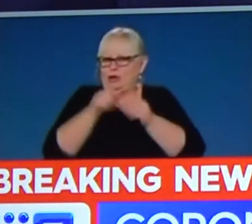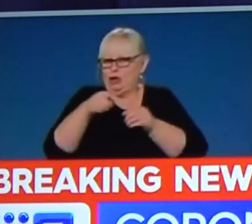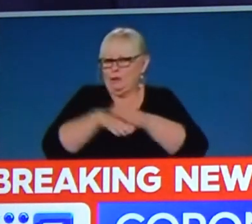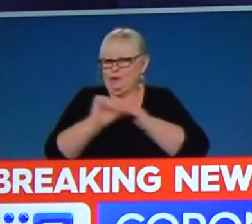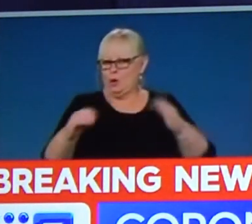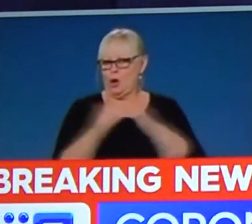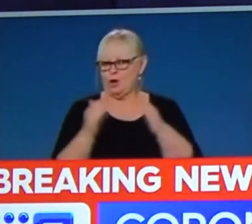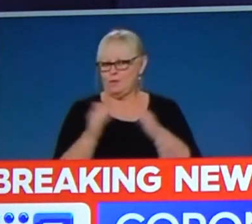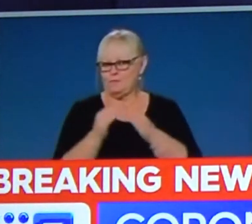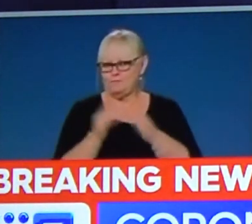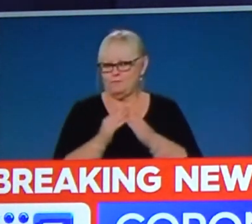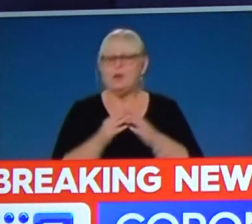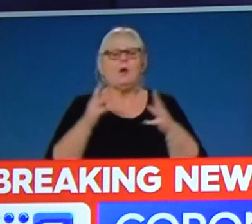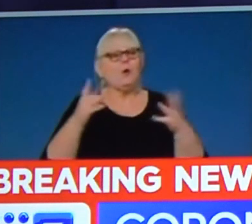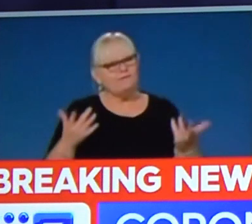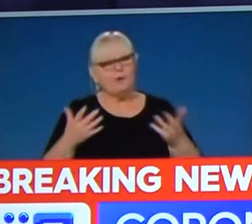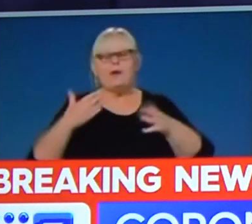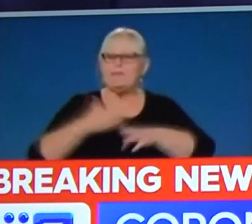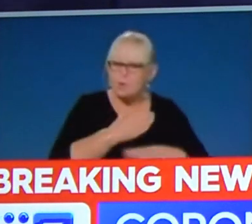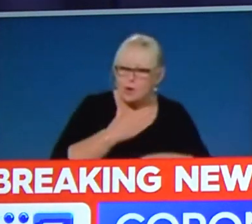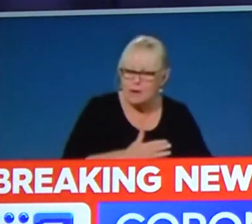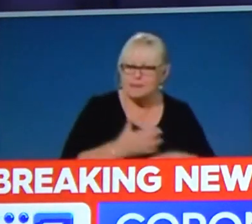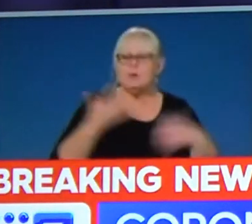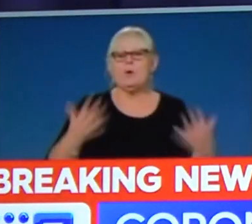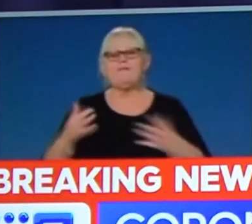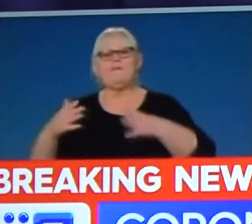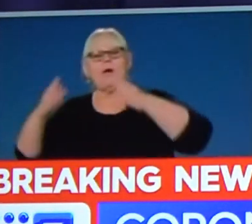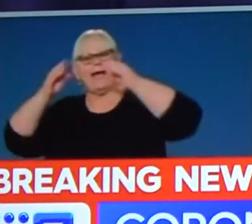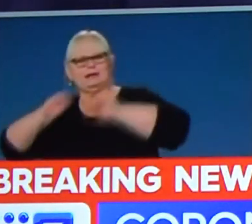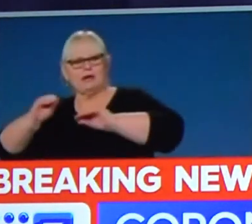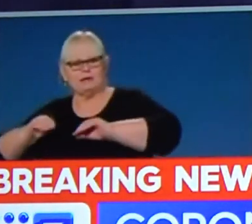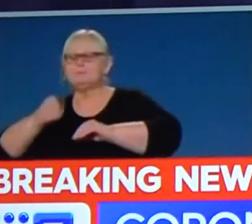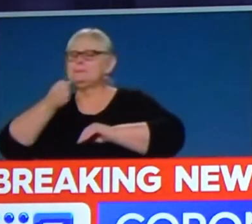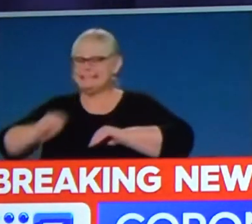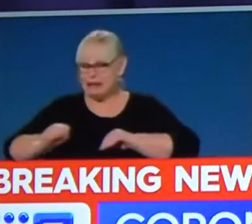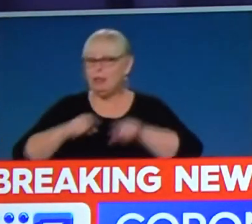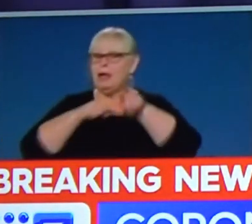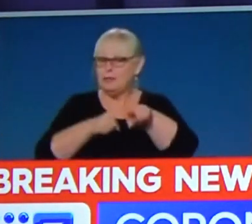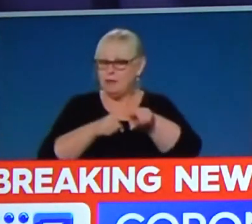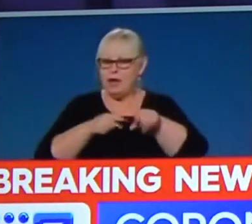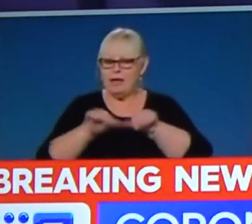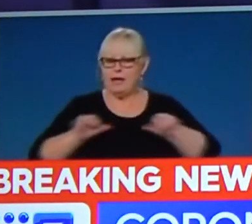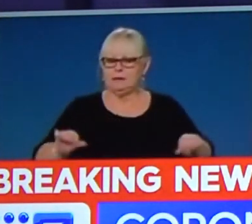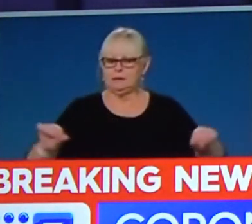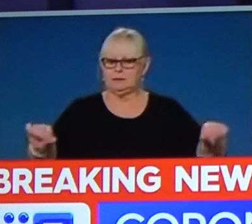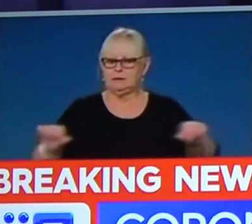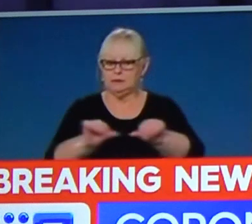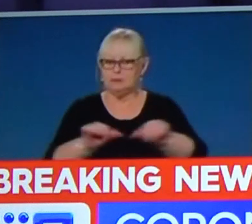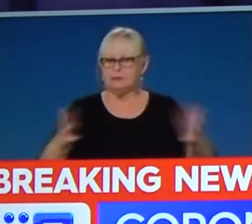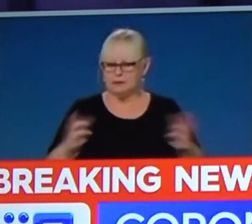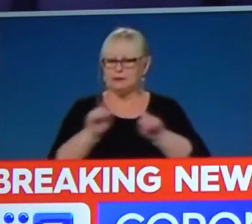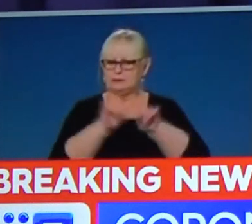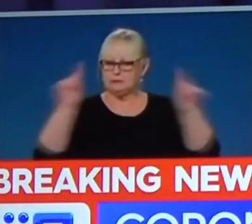and for the purposes of employment and education, which should also comply with the requirements for working and learning from home and social